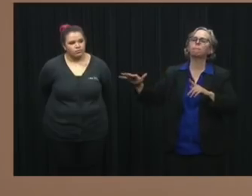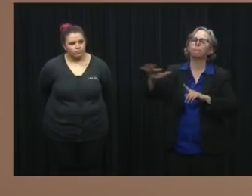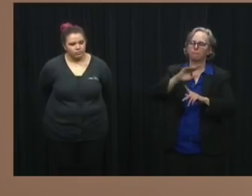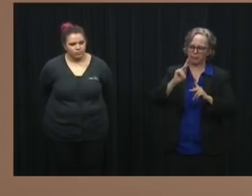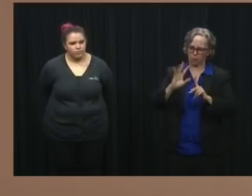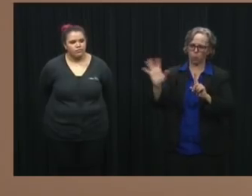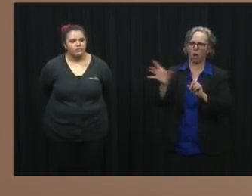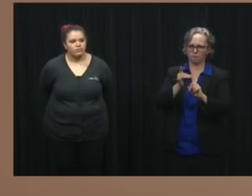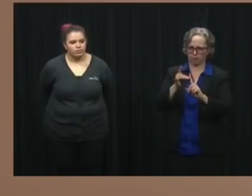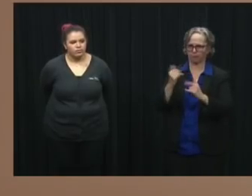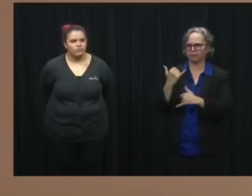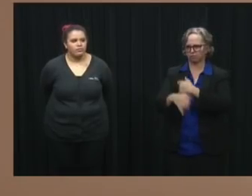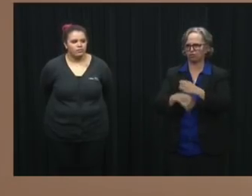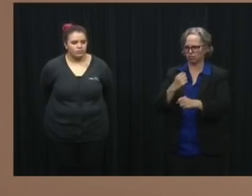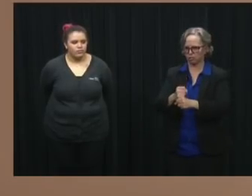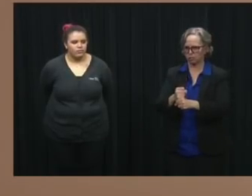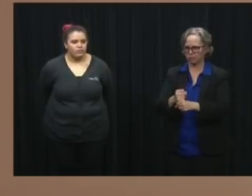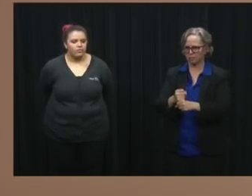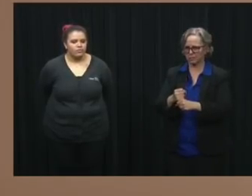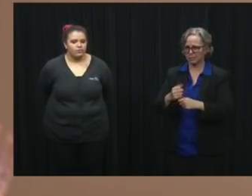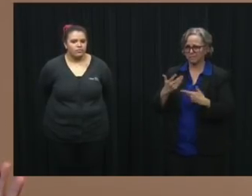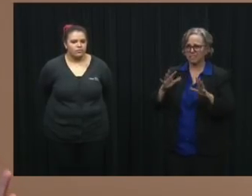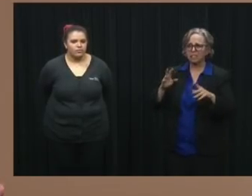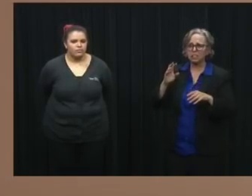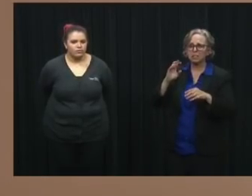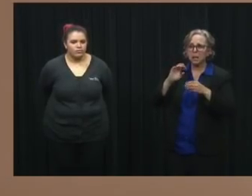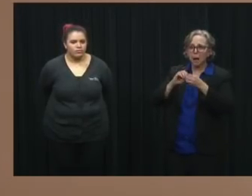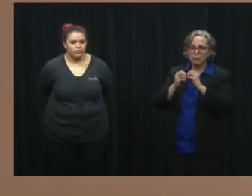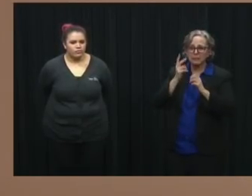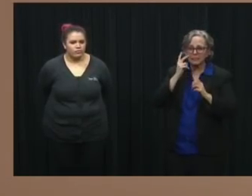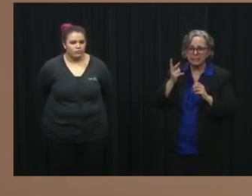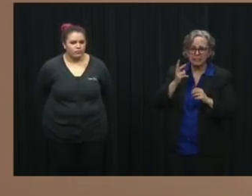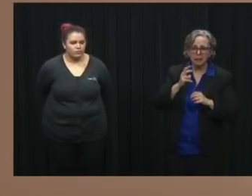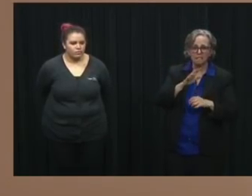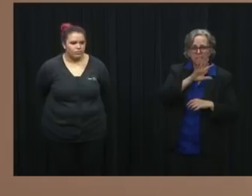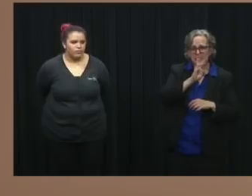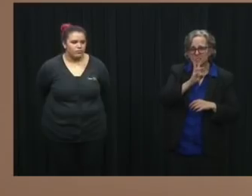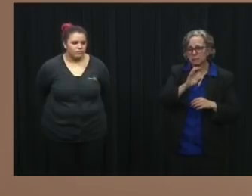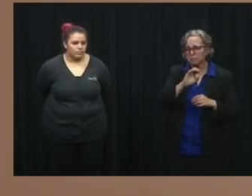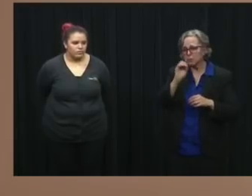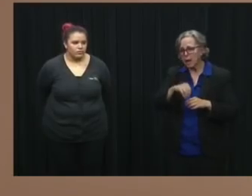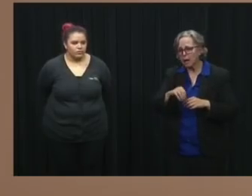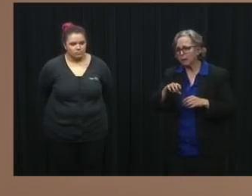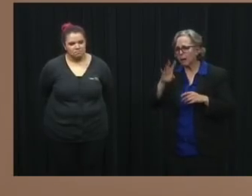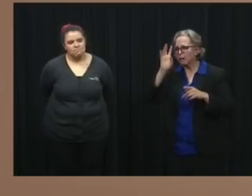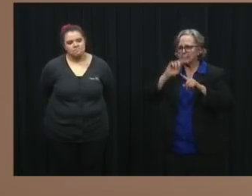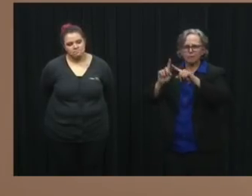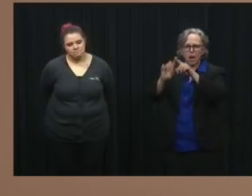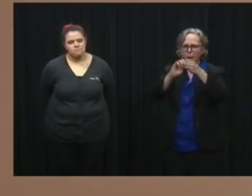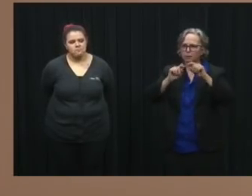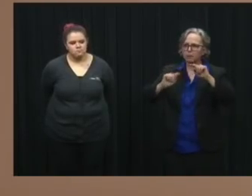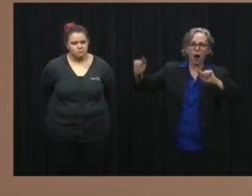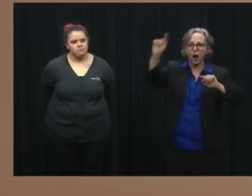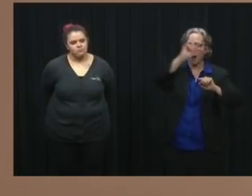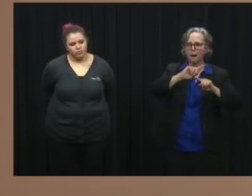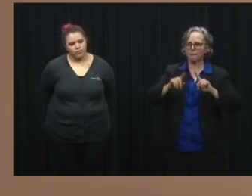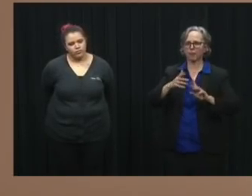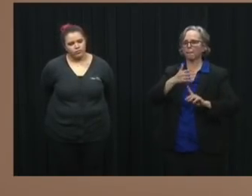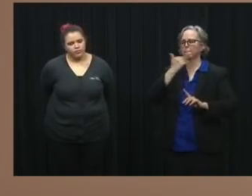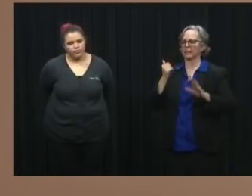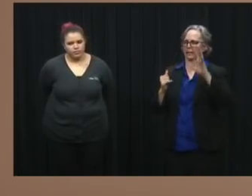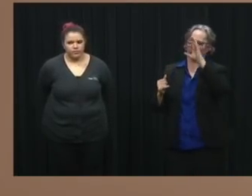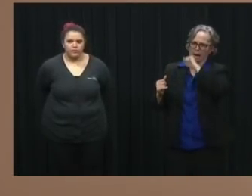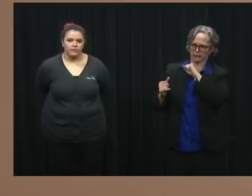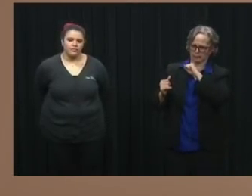seen 56% in one study, and that's varying, but that is the best of science at the time. And I also